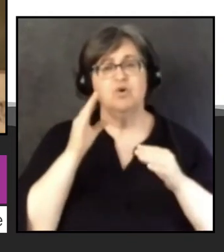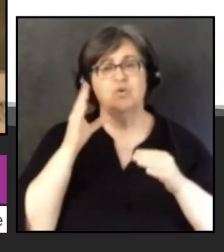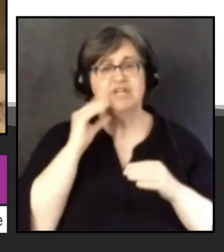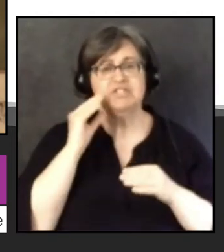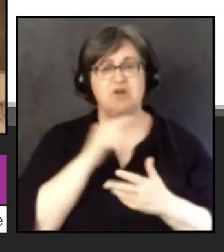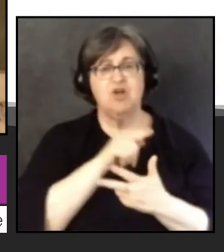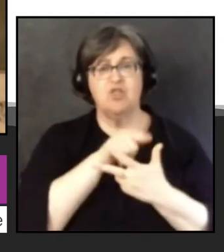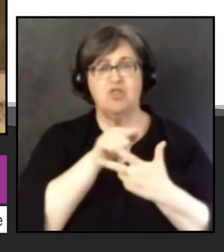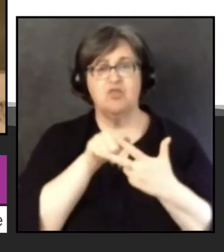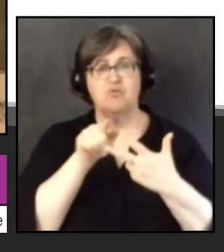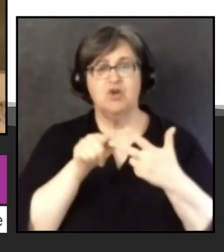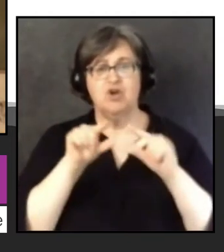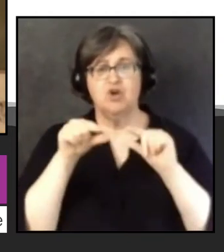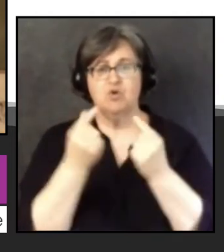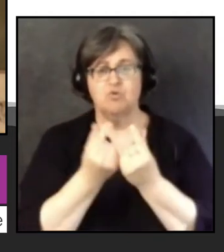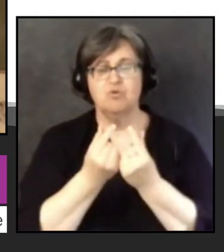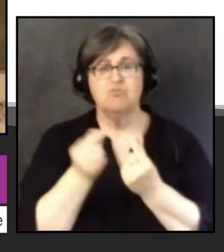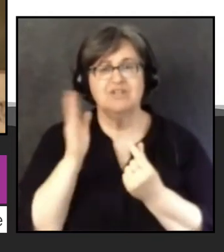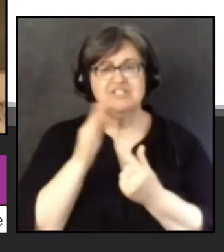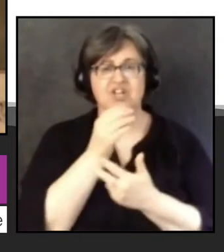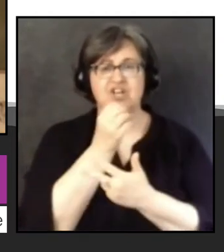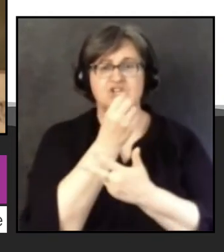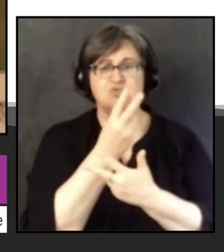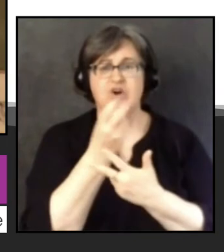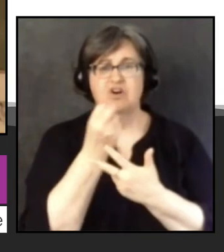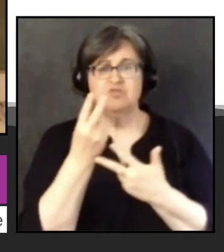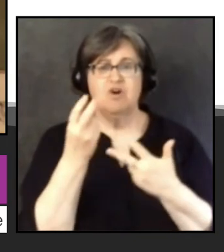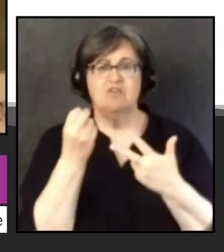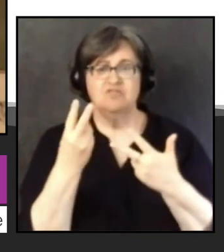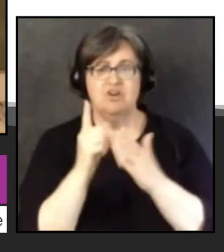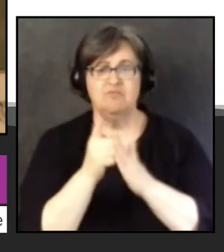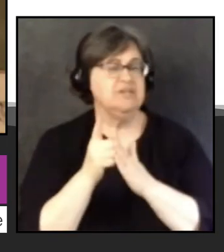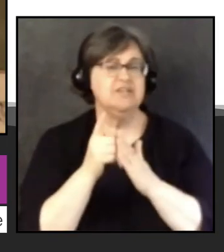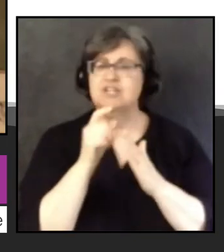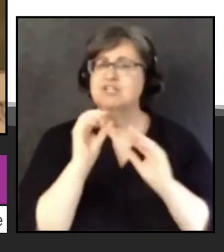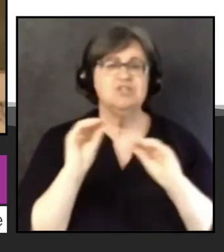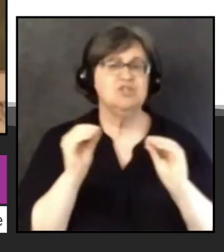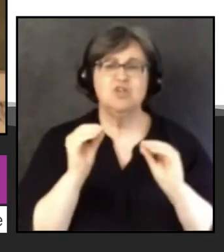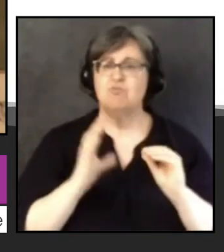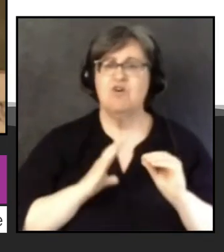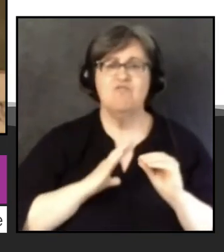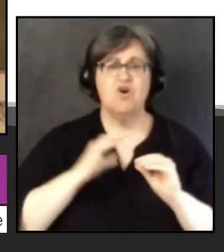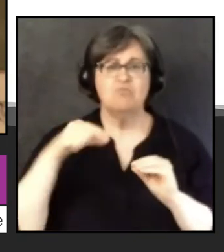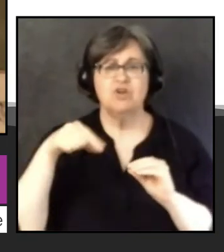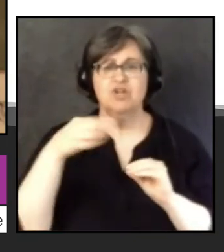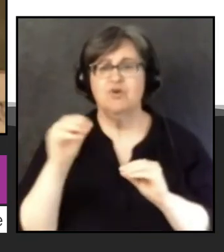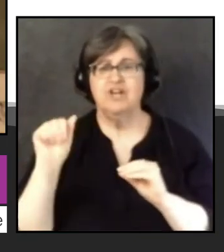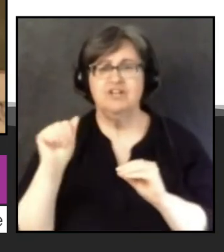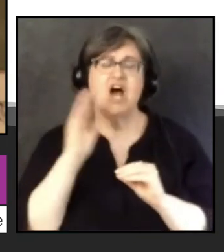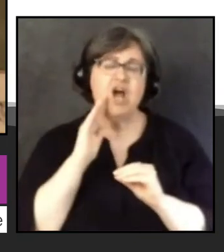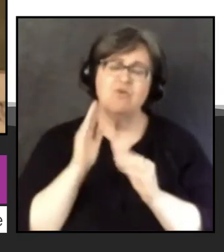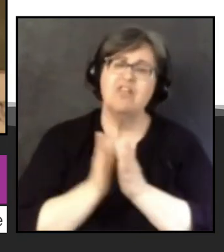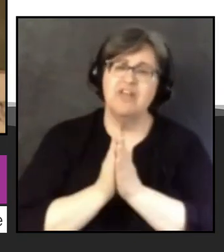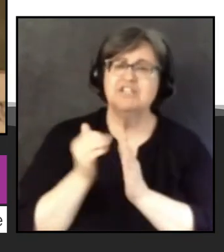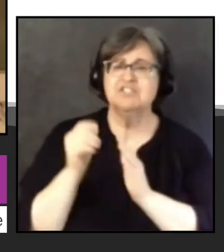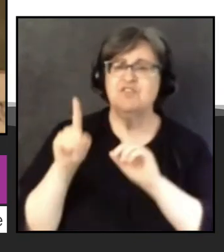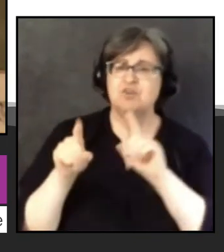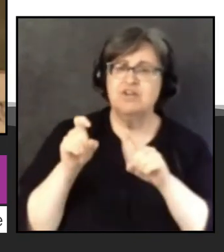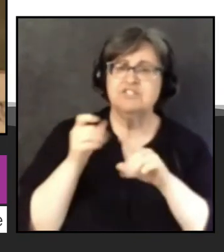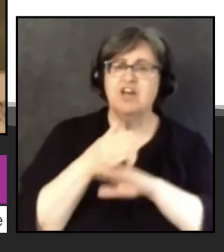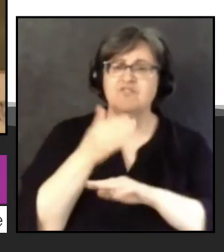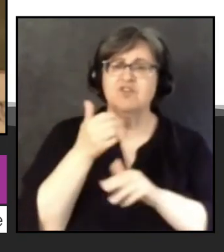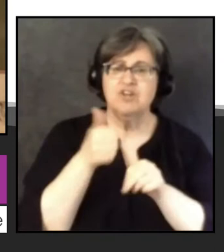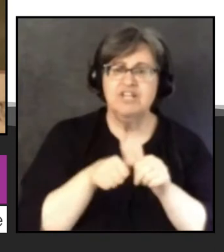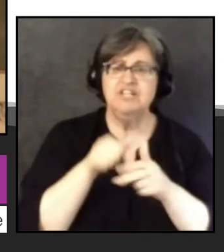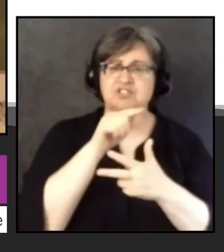group presentations. They're each about 12 minutes long. We won't do a formal Q&A, but I will ask a few questions after each